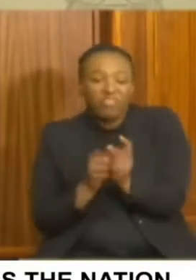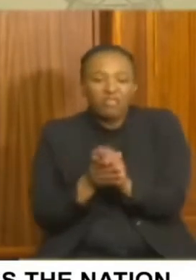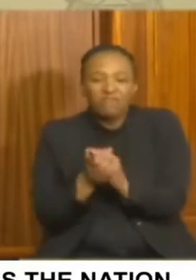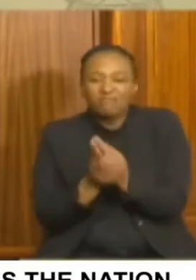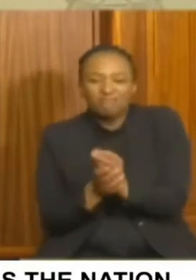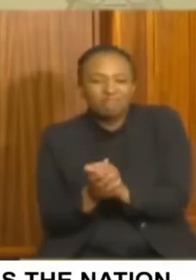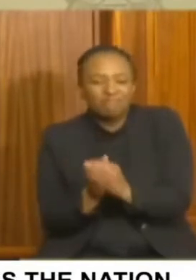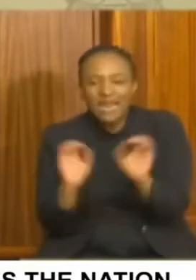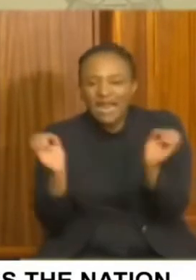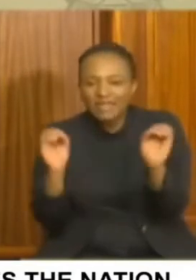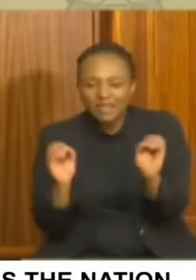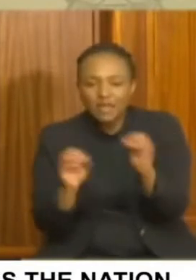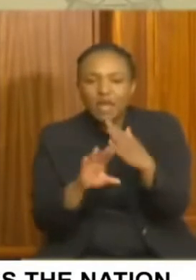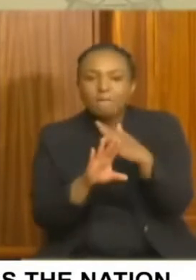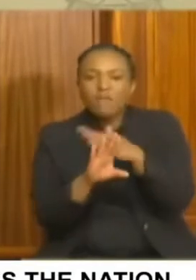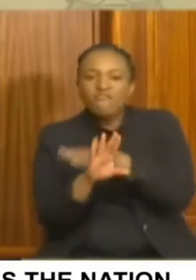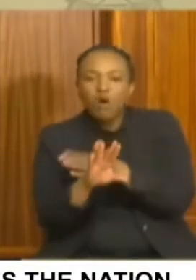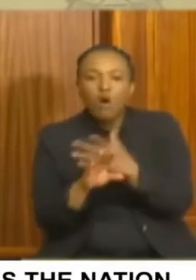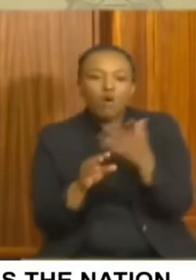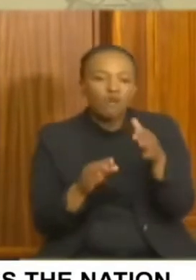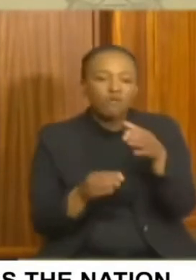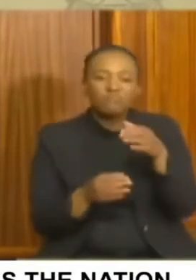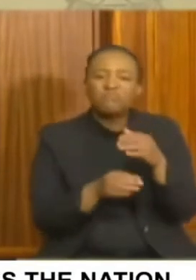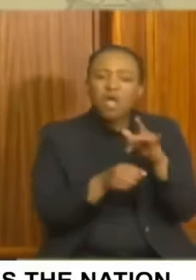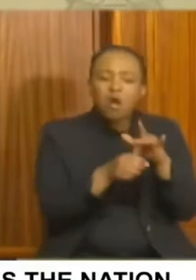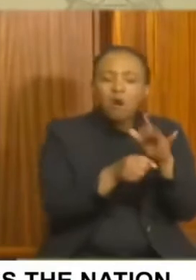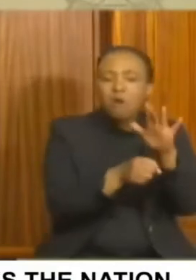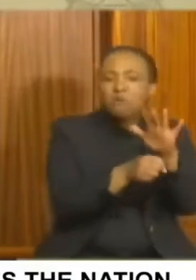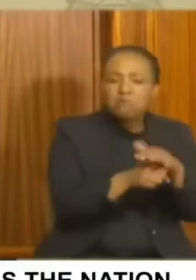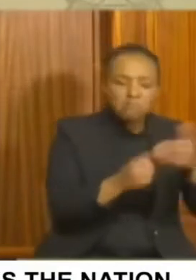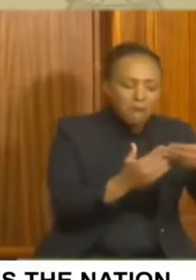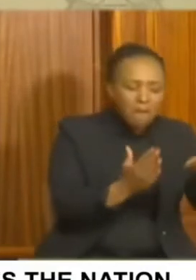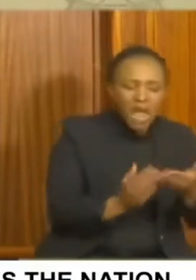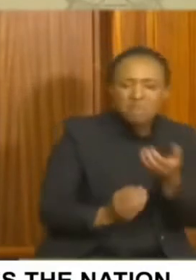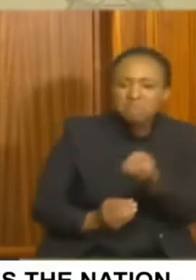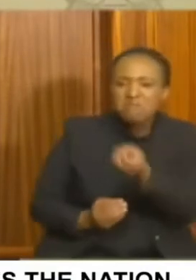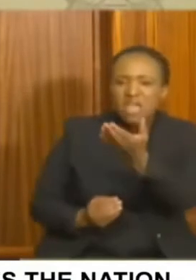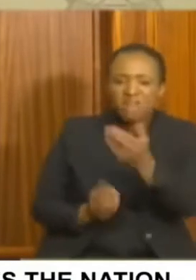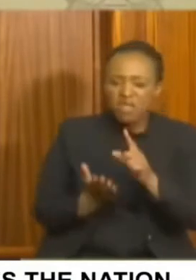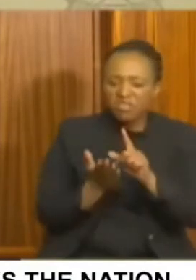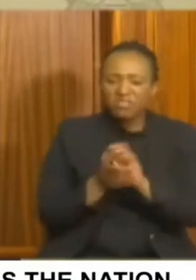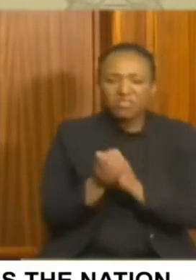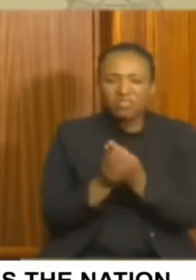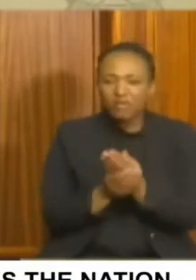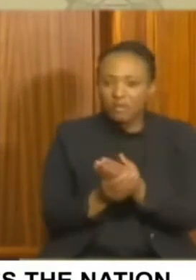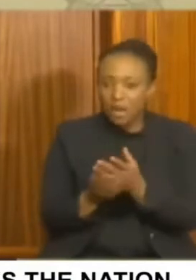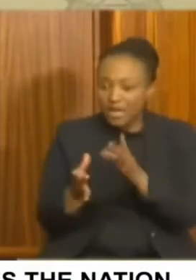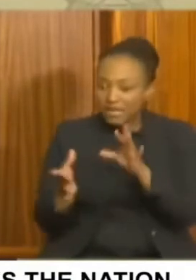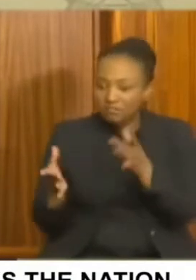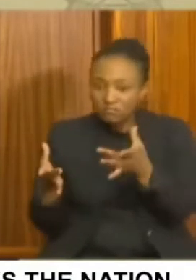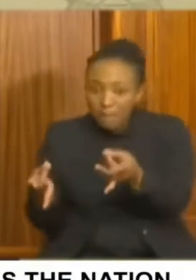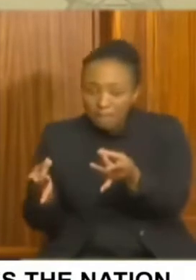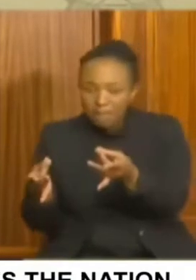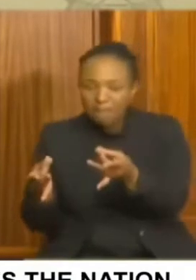hands before passing you a drink. Ew. Food. Ew. Did they wipe their bum?